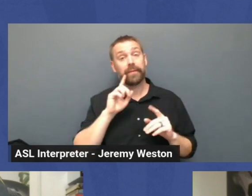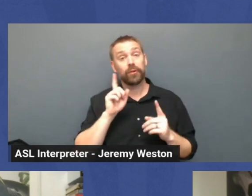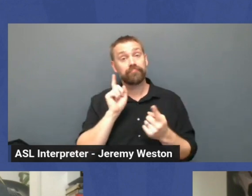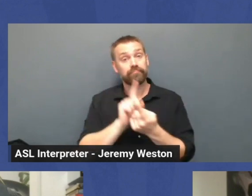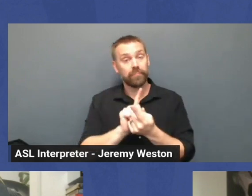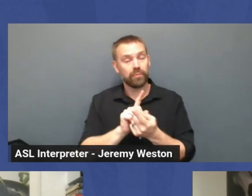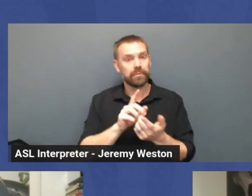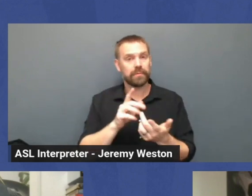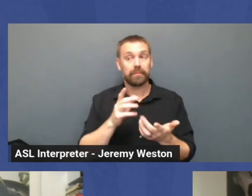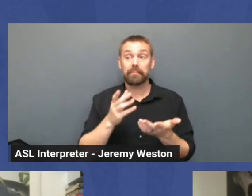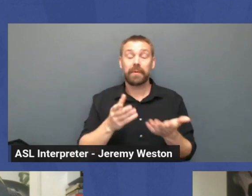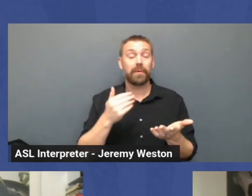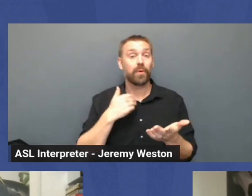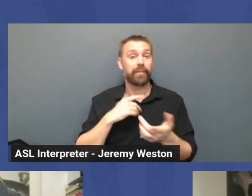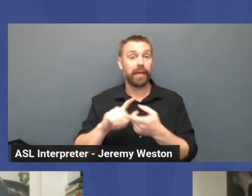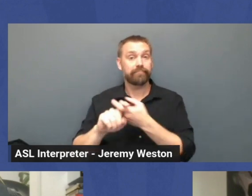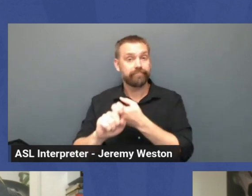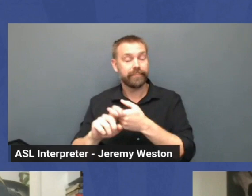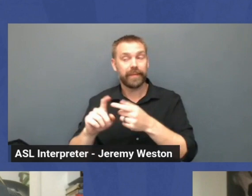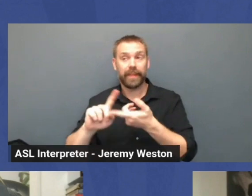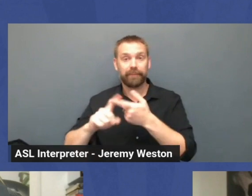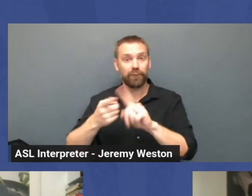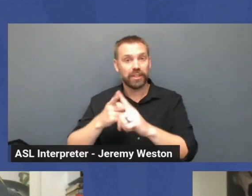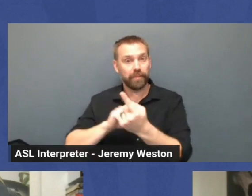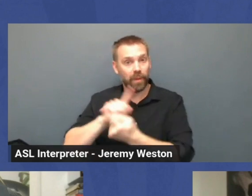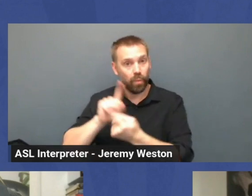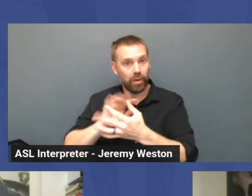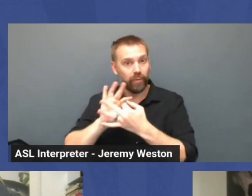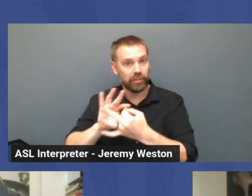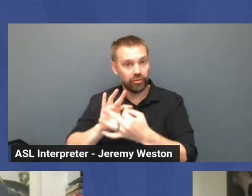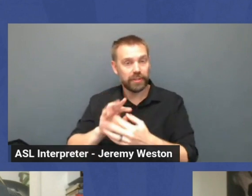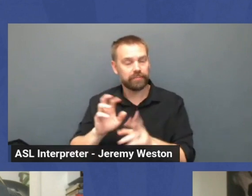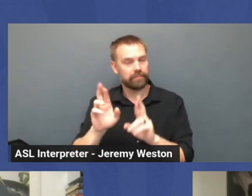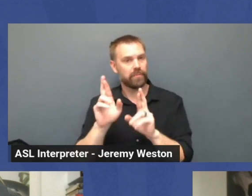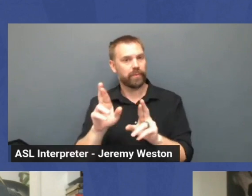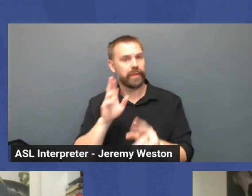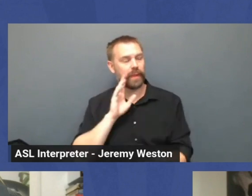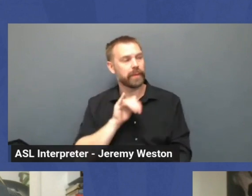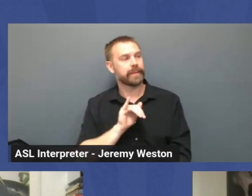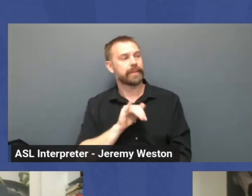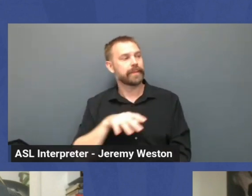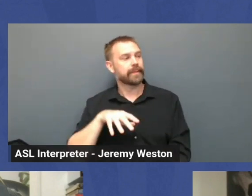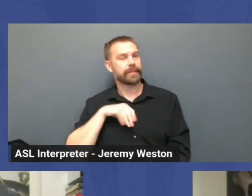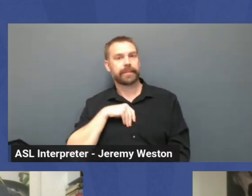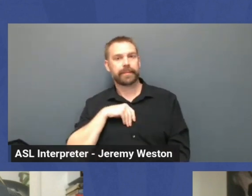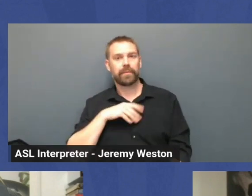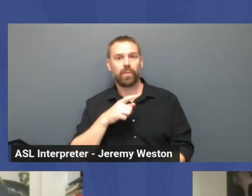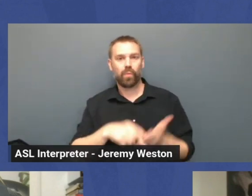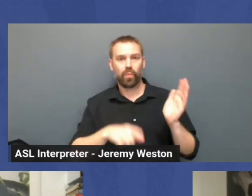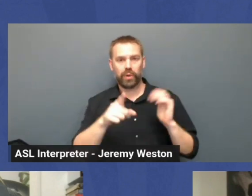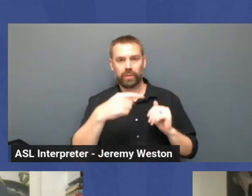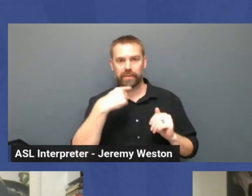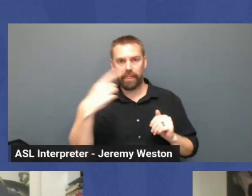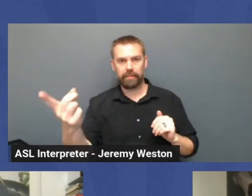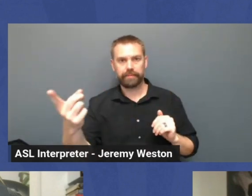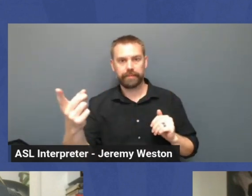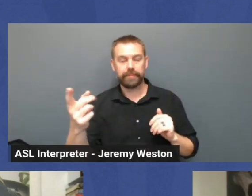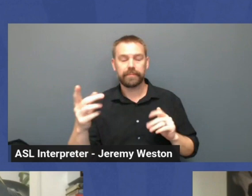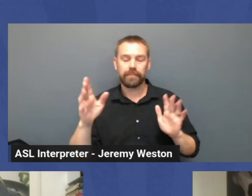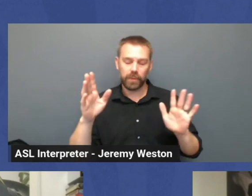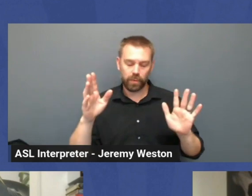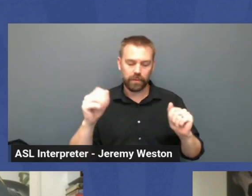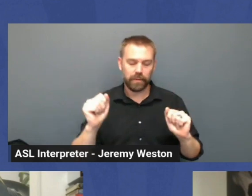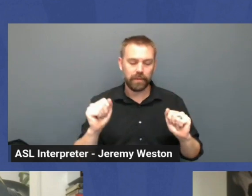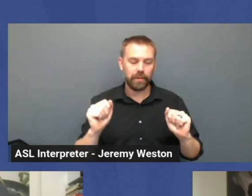already have that one-on-one relationship, they hopefully will receive what you tell them. So yeah,